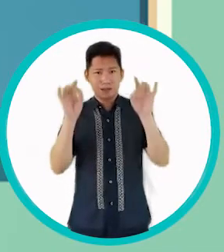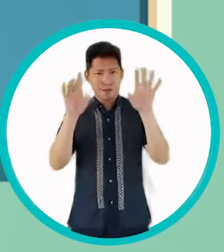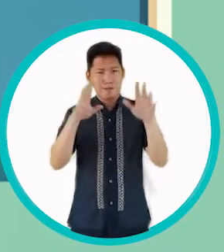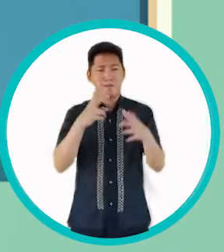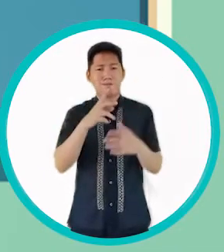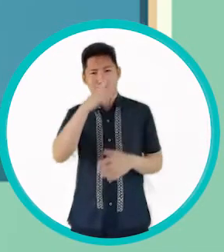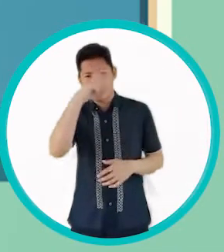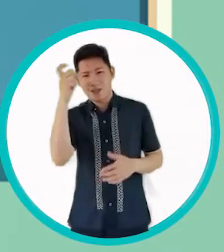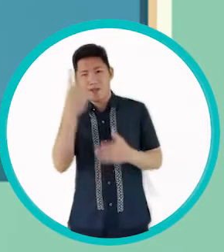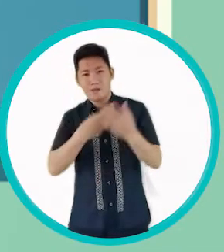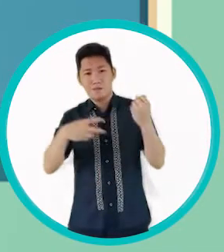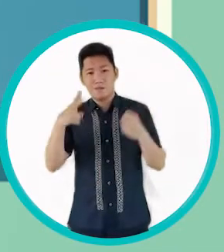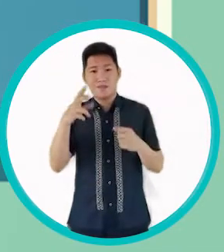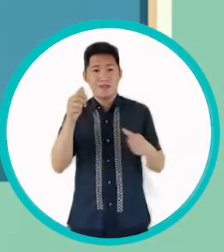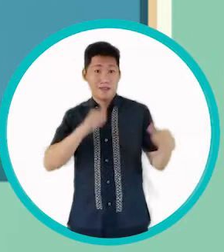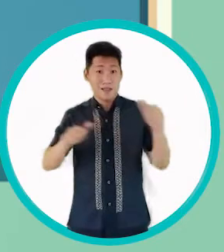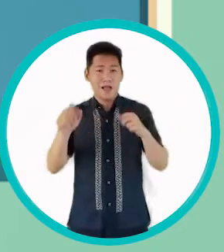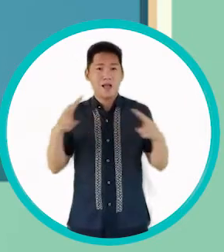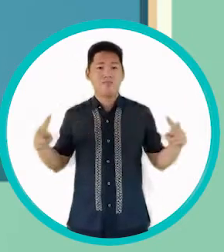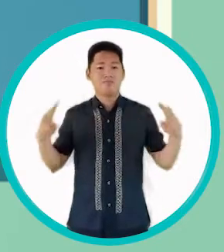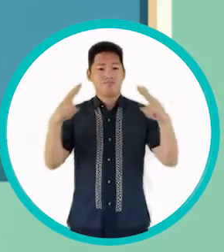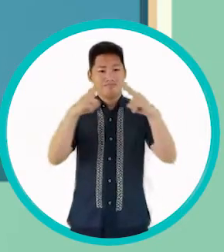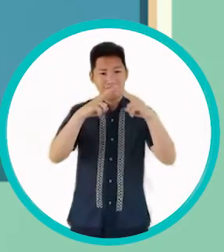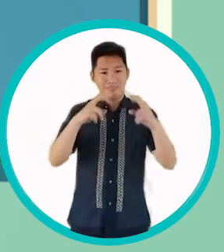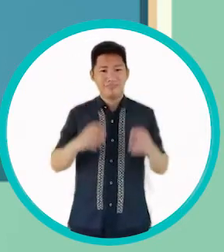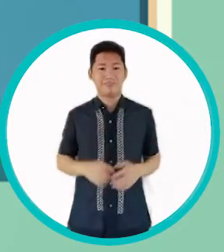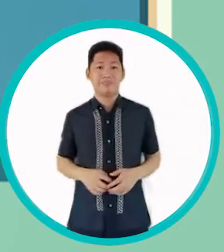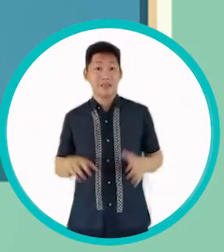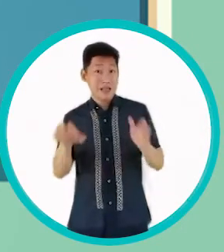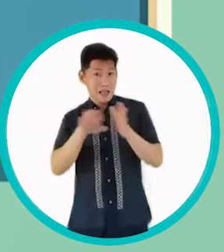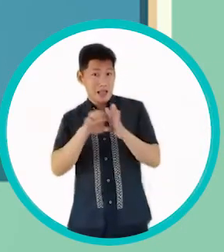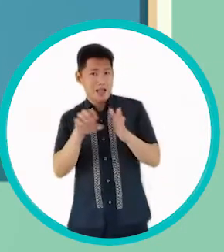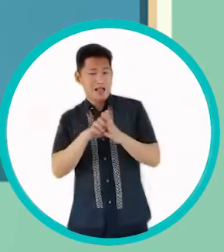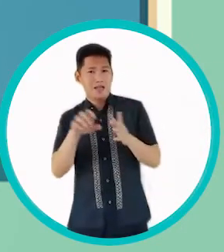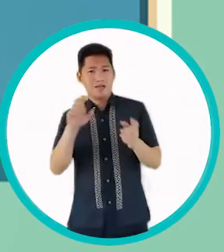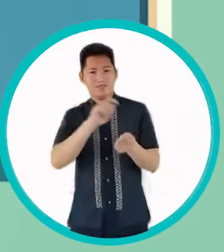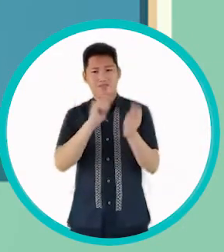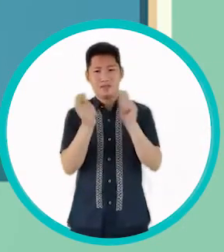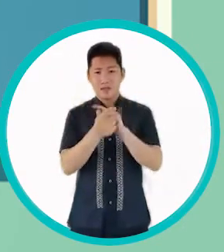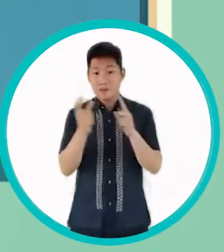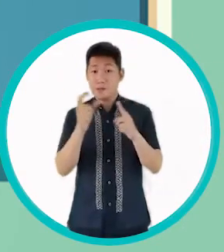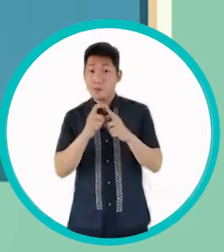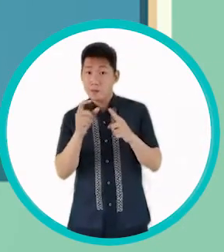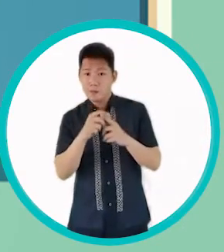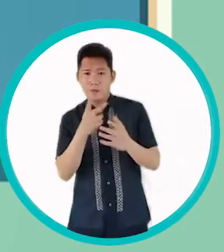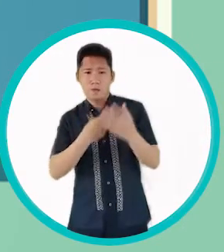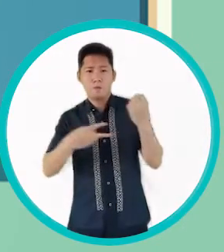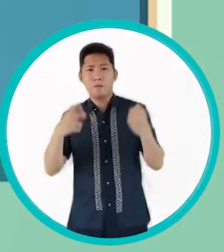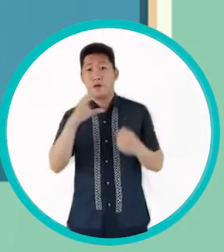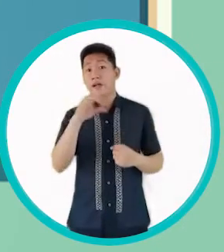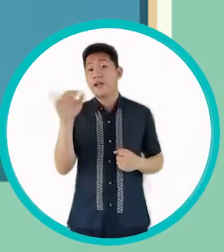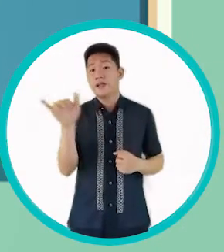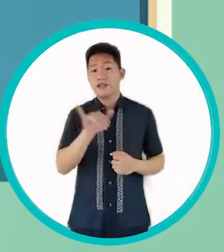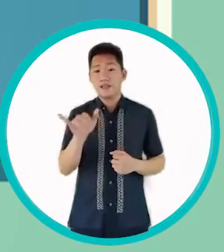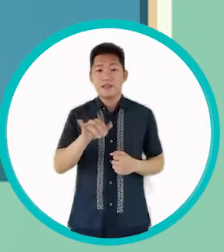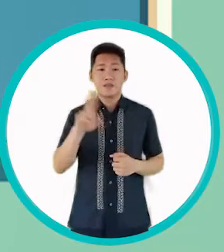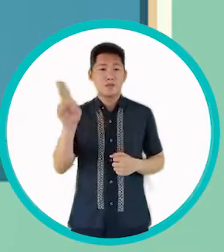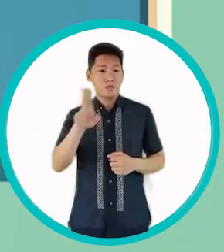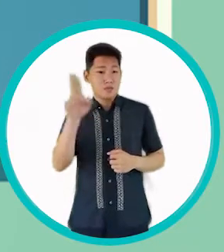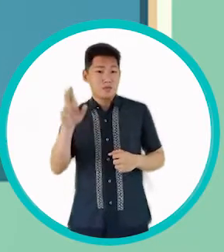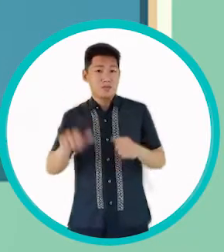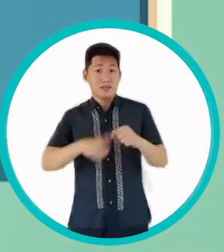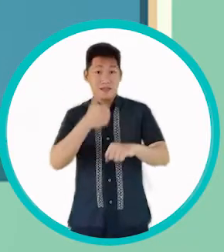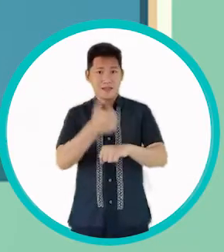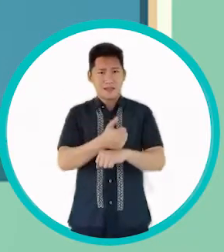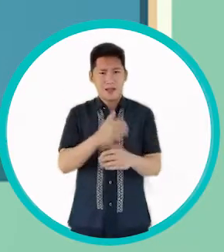harm because both are active volcanoes. In this example, the transition words both